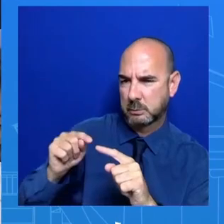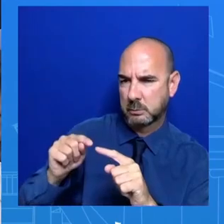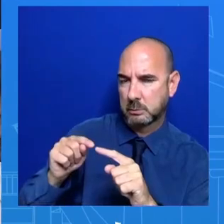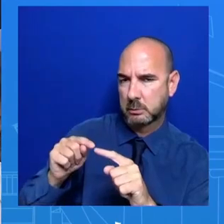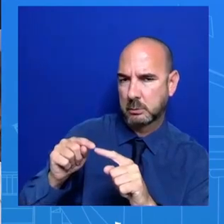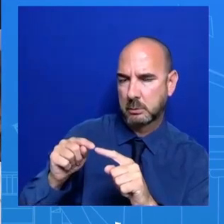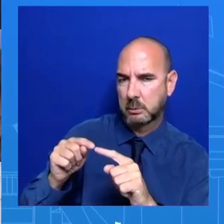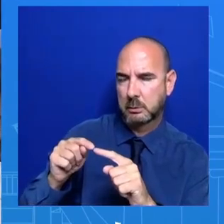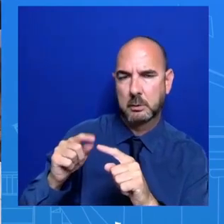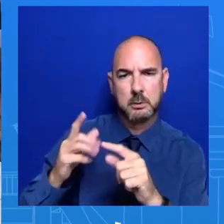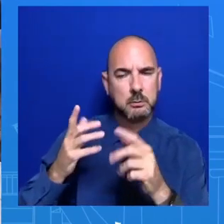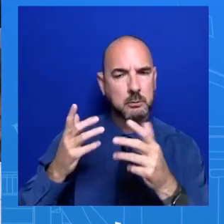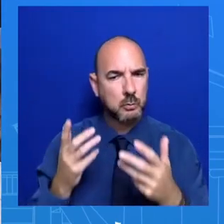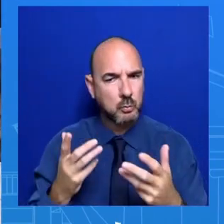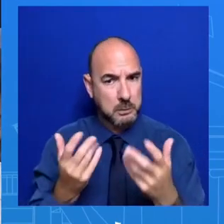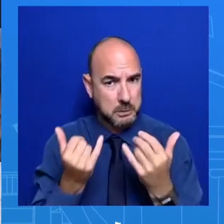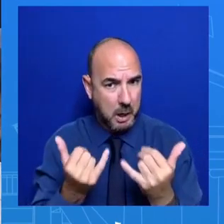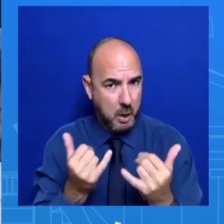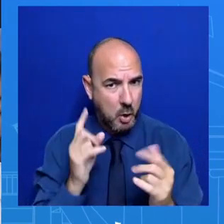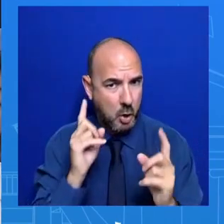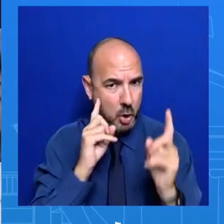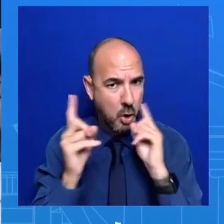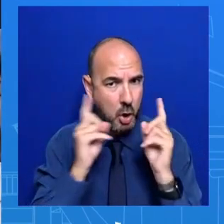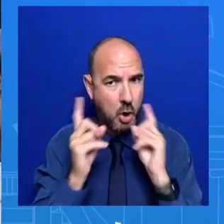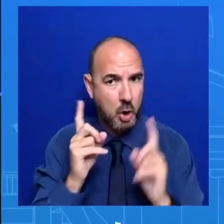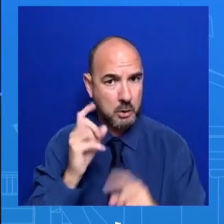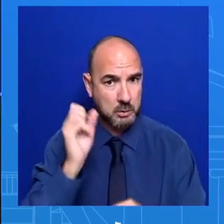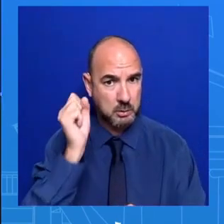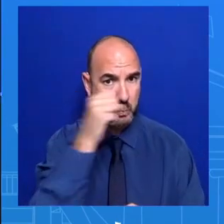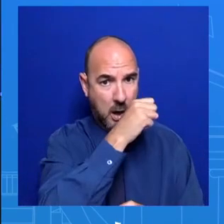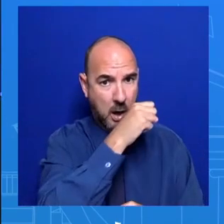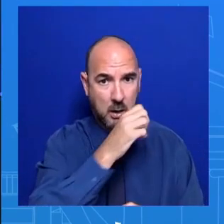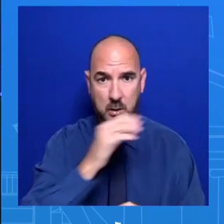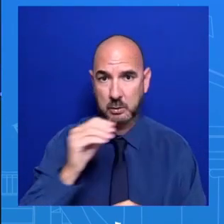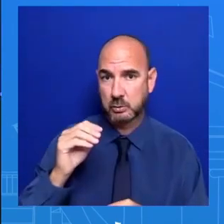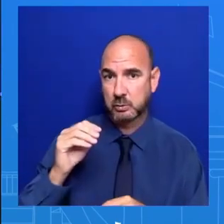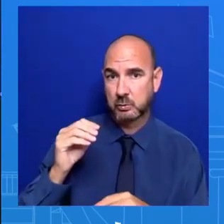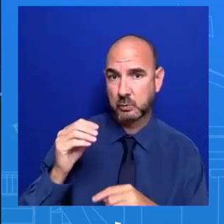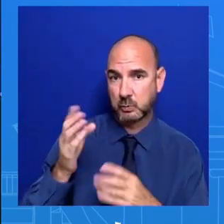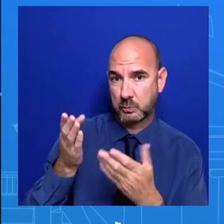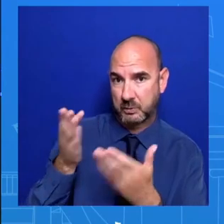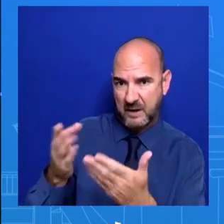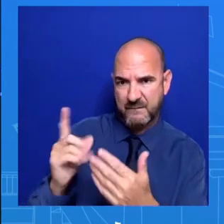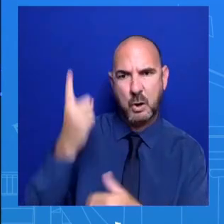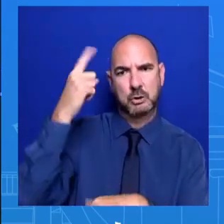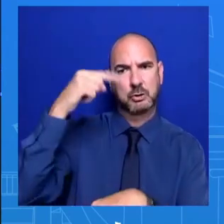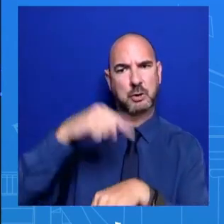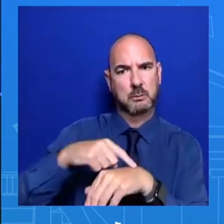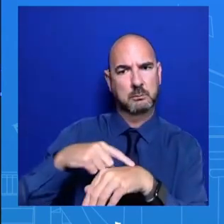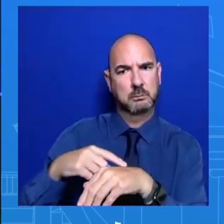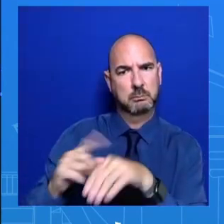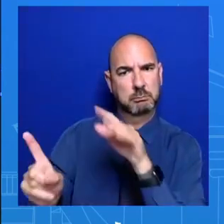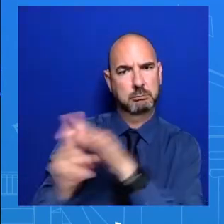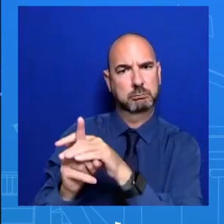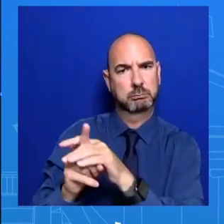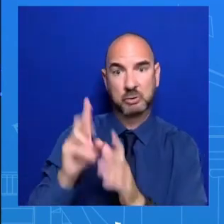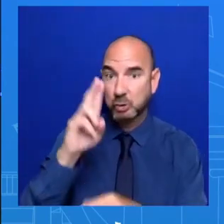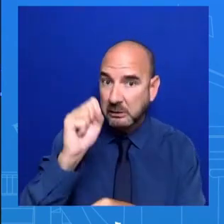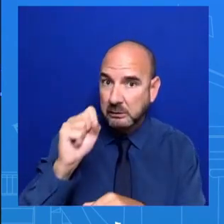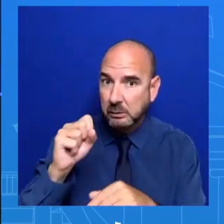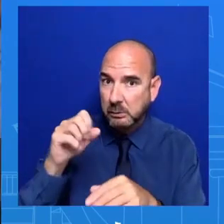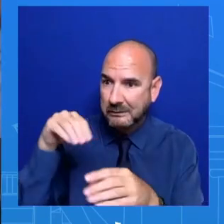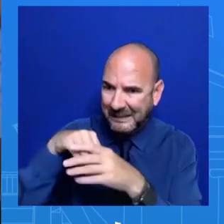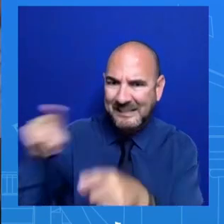since 1979. Can you confirm that at all? I don't know what that report is. I know nothing about it, so can't speak to it.